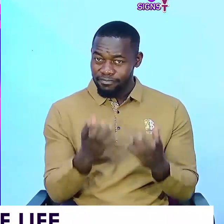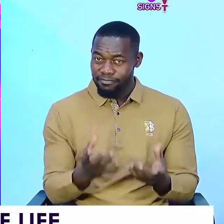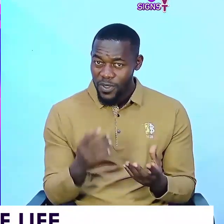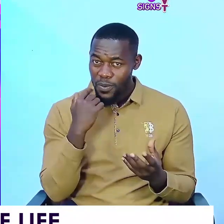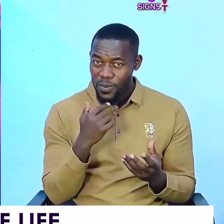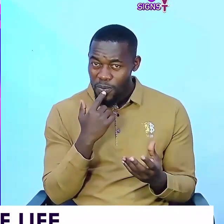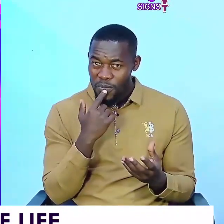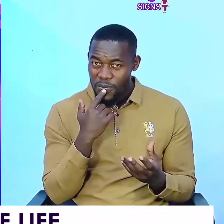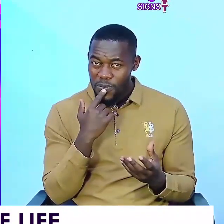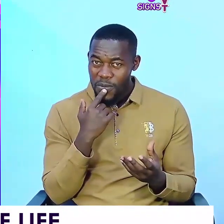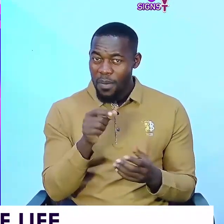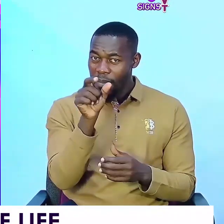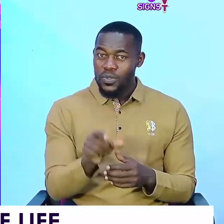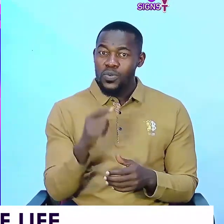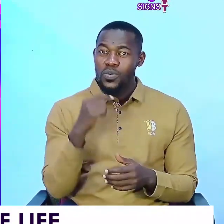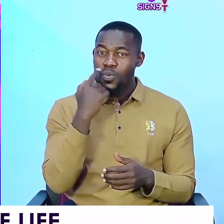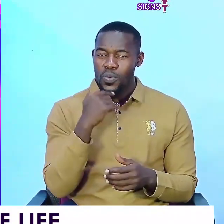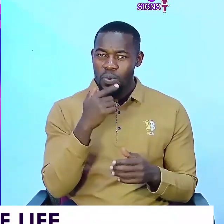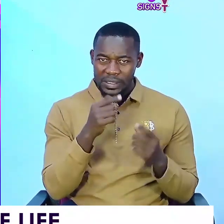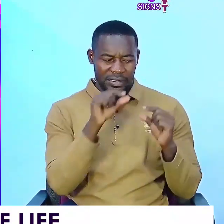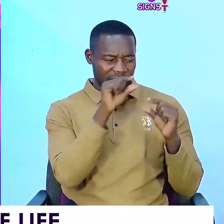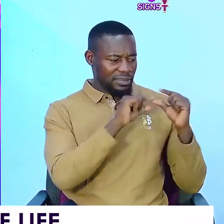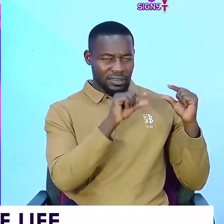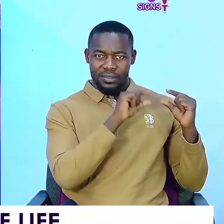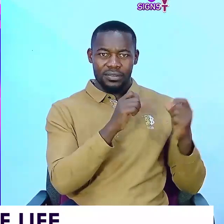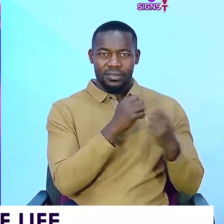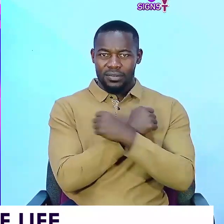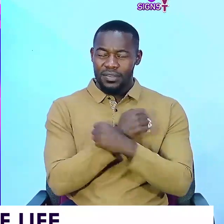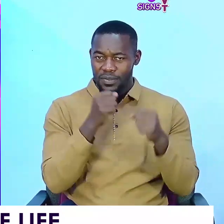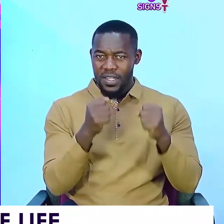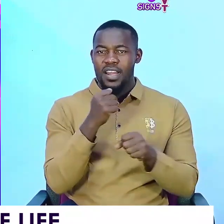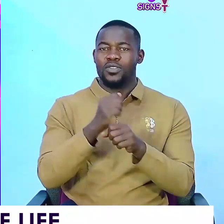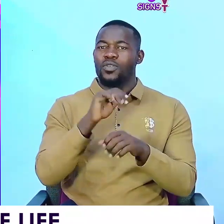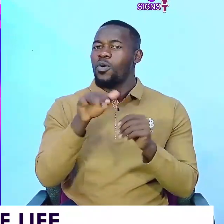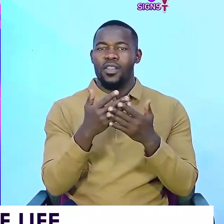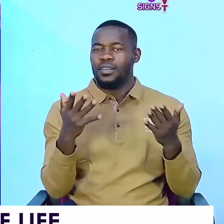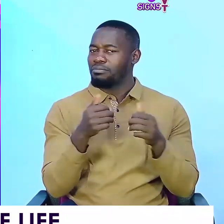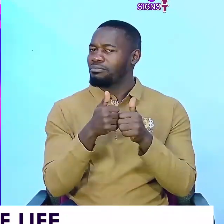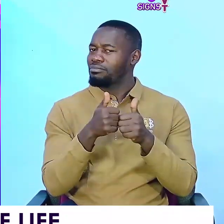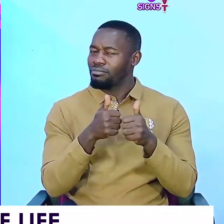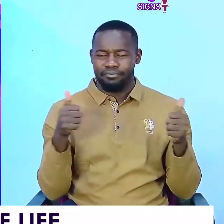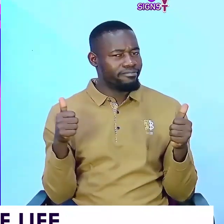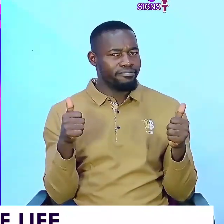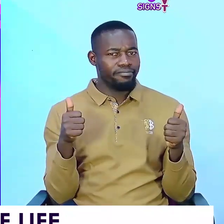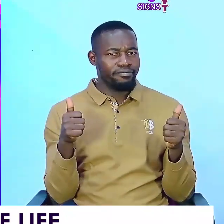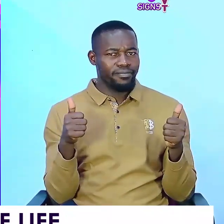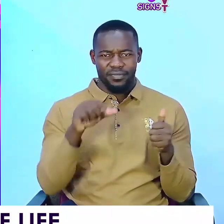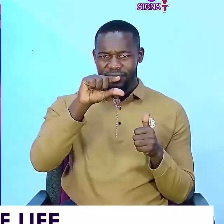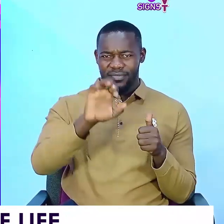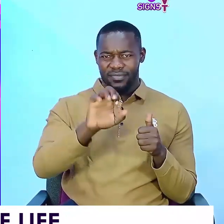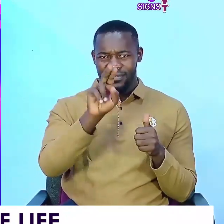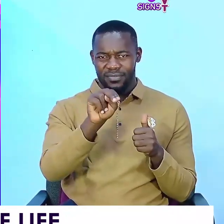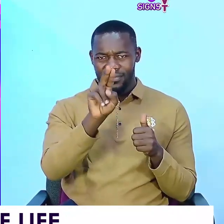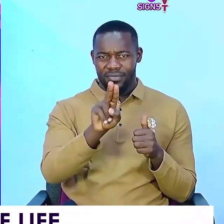everything perfectly. Yes. They know what to do at the right time. Right. Yeah, exactly what to do at the right time, and they meet their